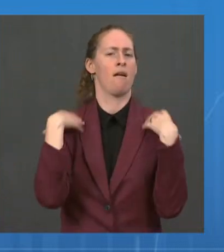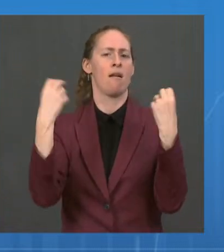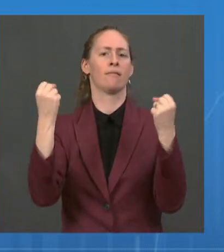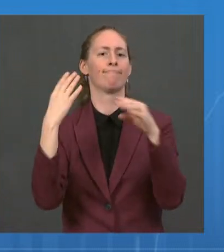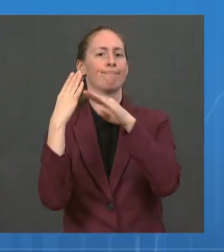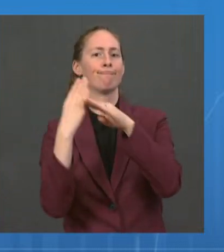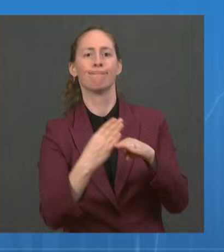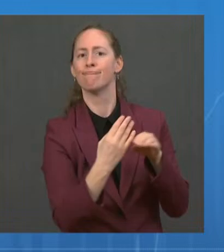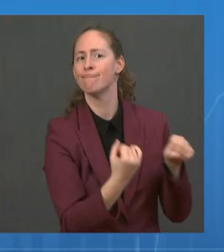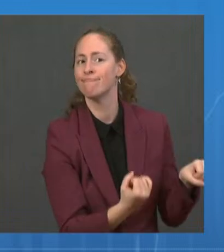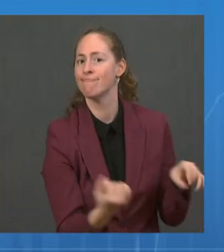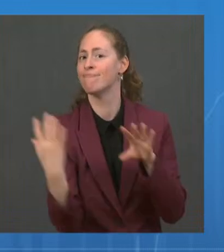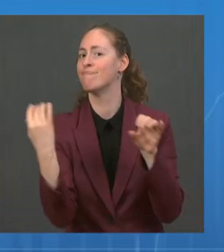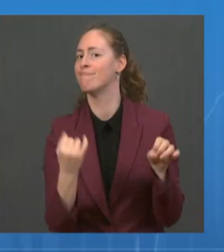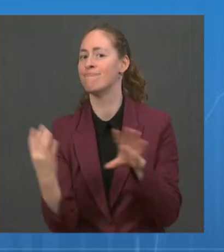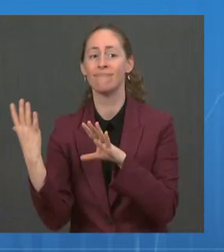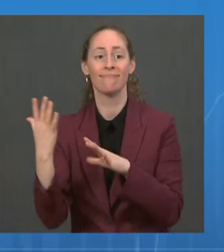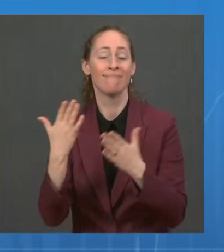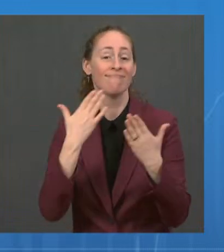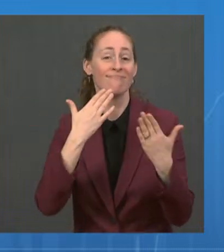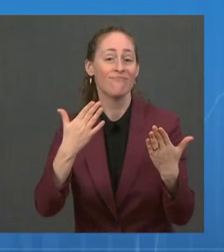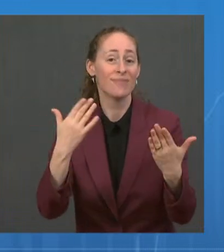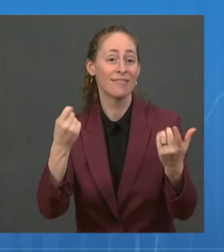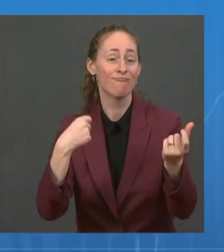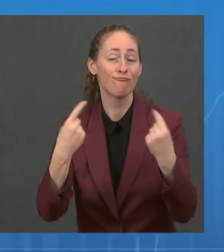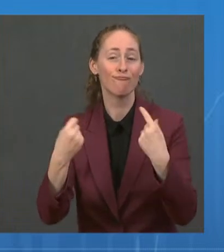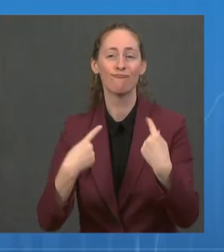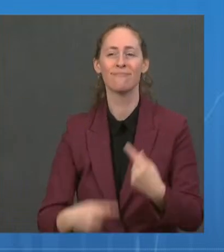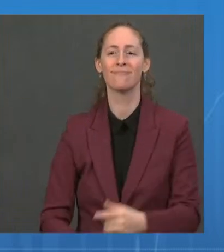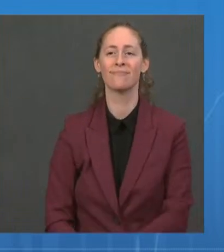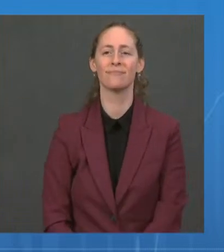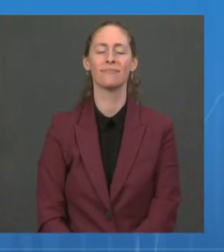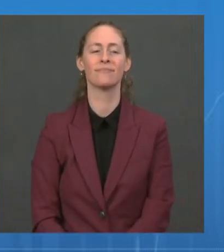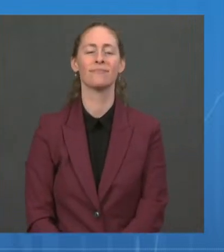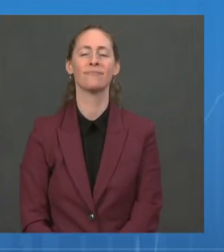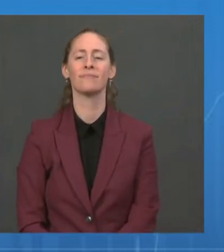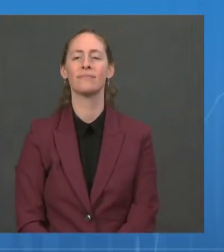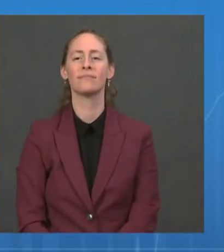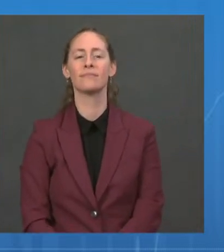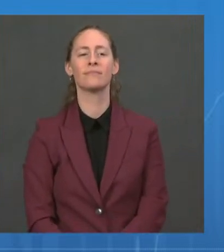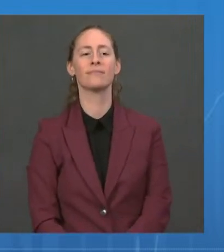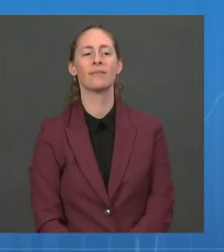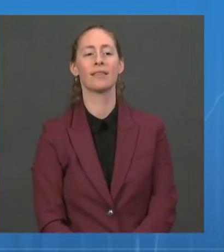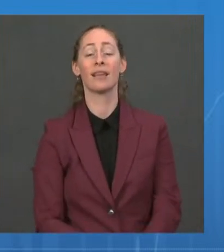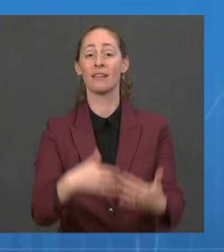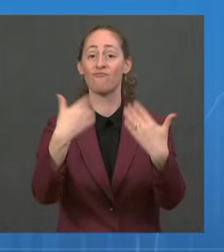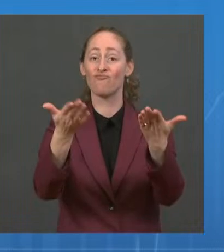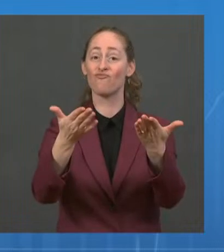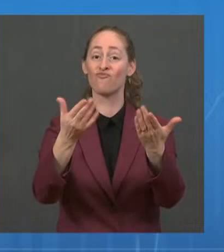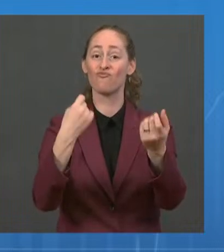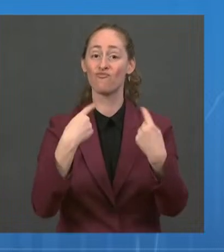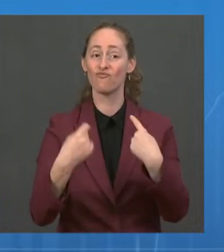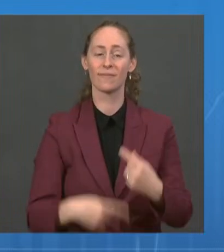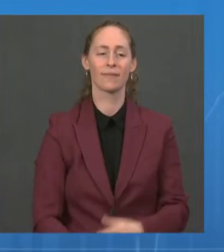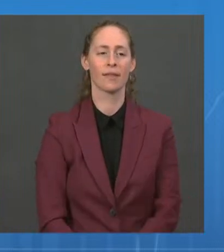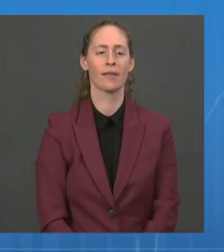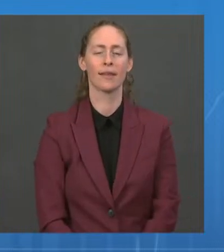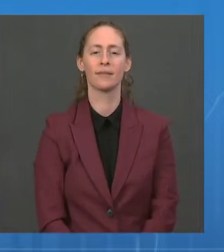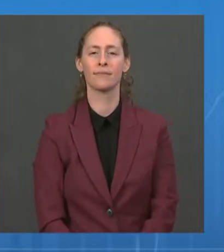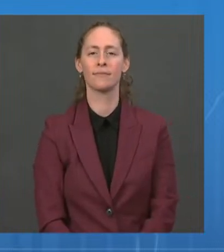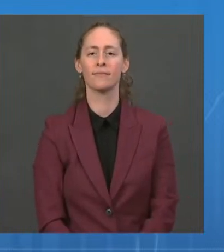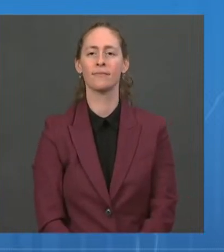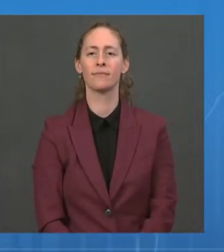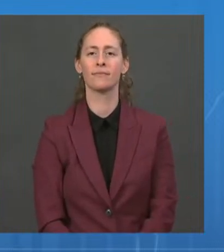forward to taking some of your questions. I'll turn it back to Jeff. Thanks, Dr. Murthy. Let's open it up for questions. Kevin?